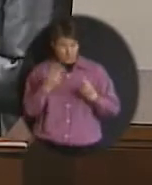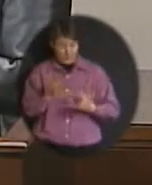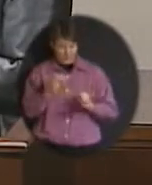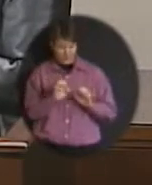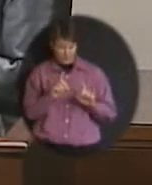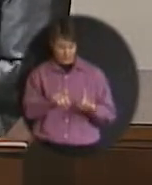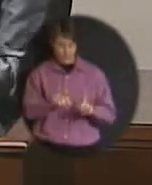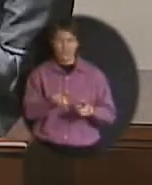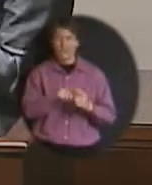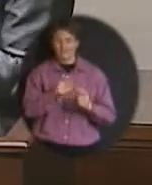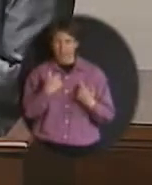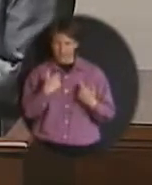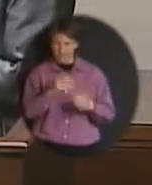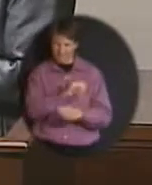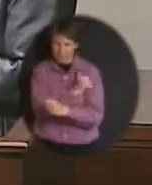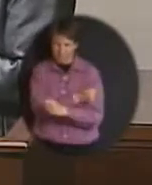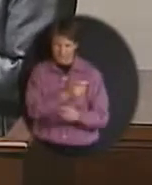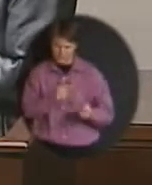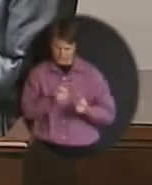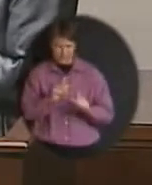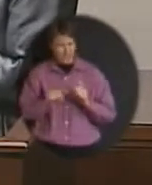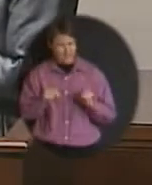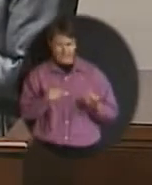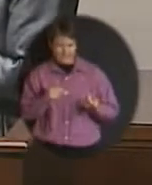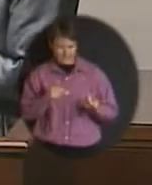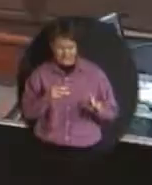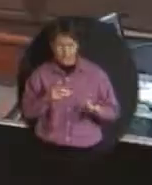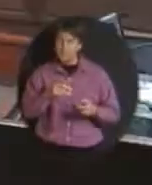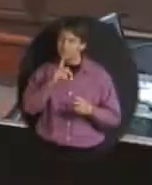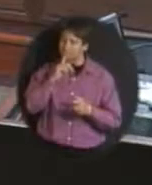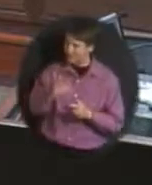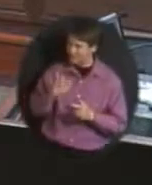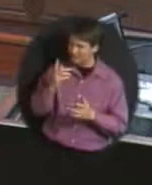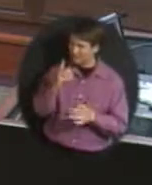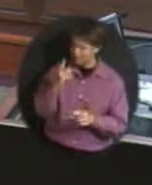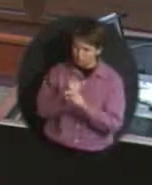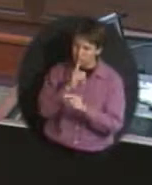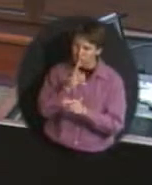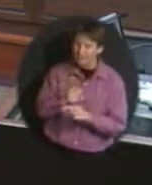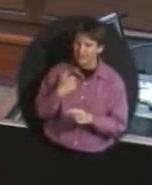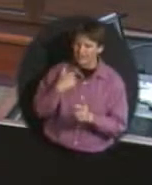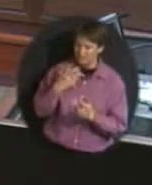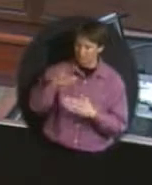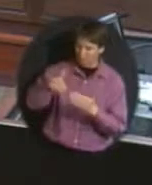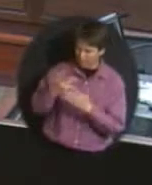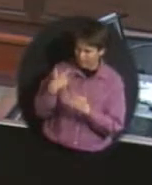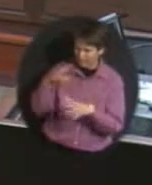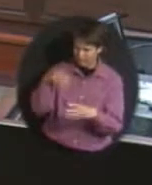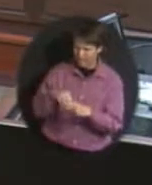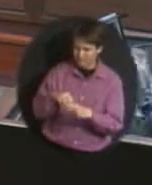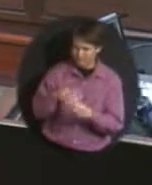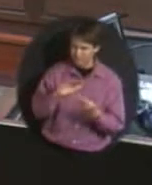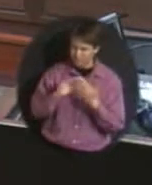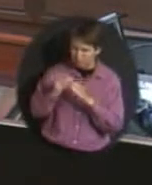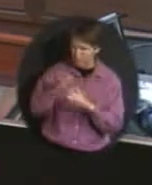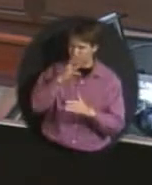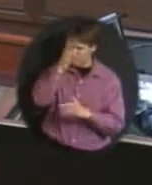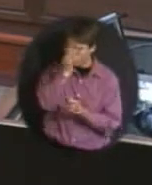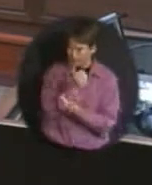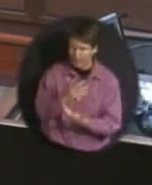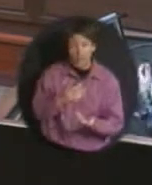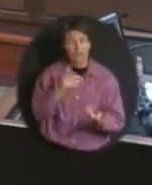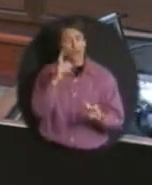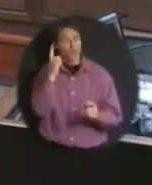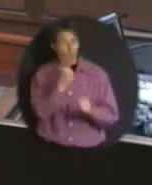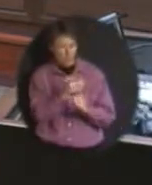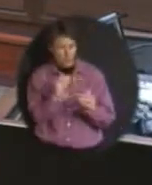have some authority to handle it. But it is complex. That's why it really takes all of us. It takes parents, community. So it's a great effort. Thank you. We'll have lots more